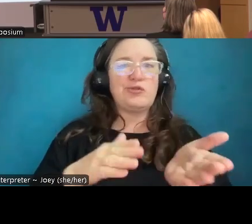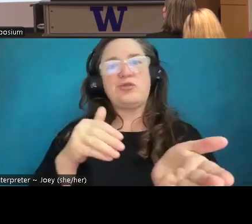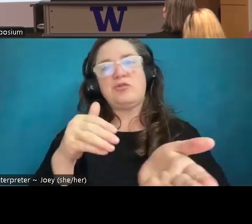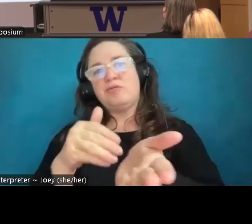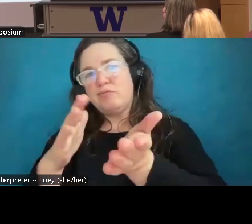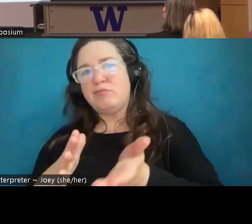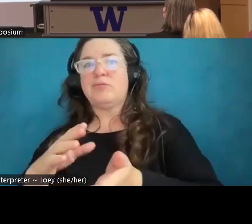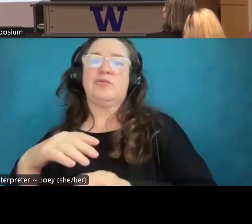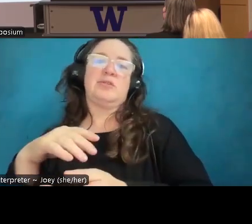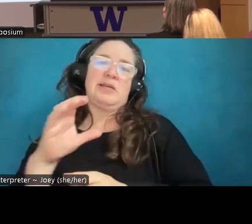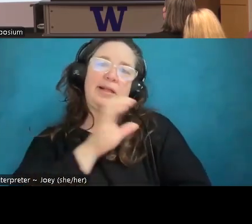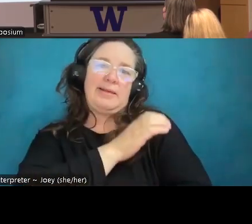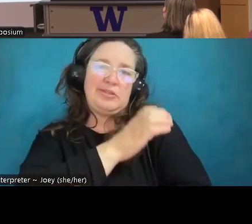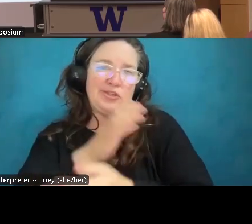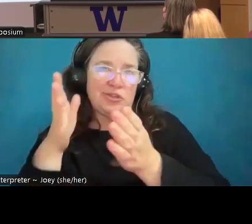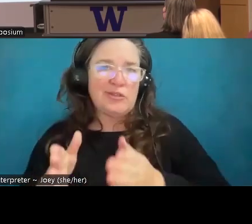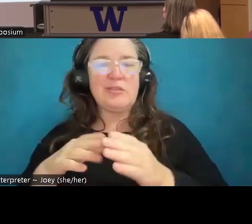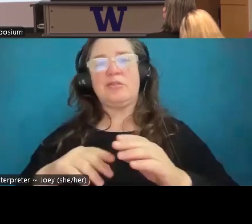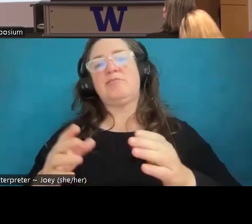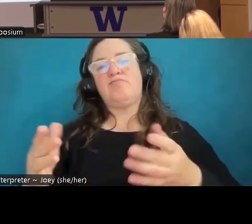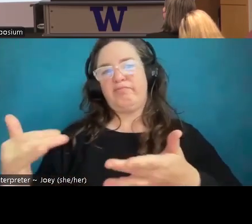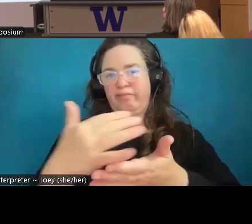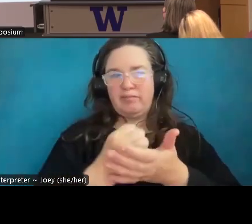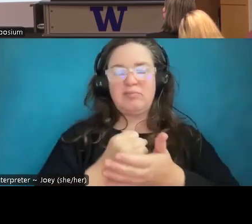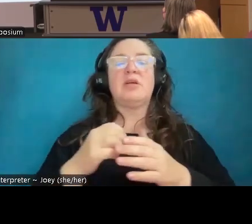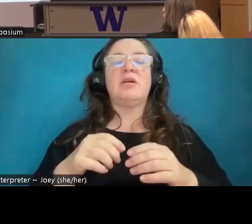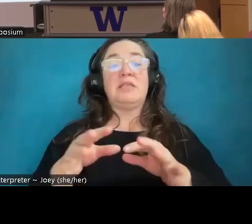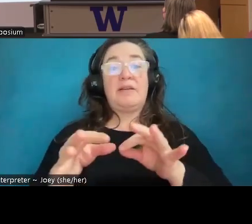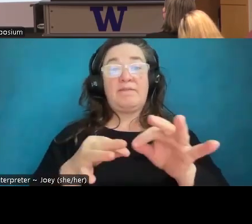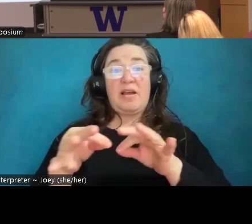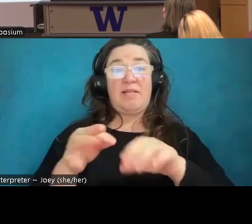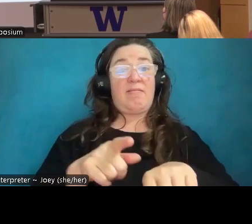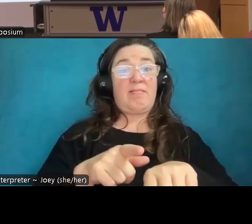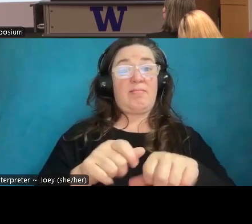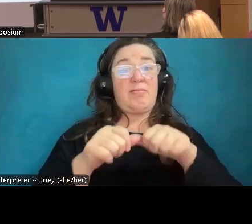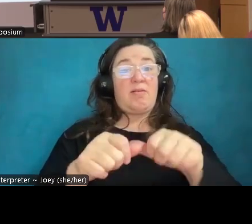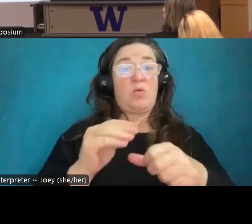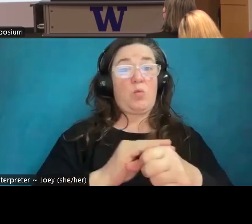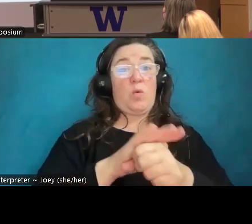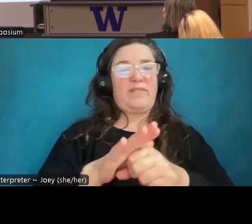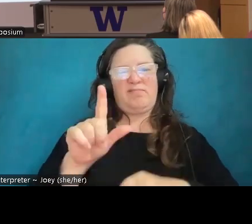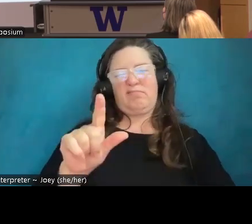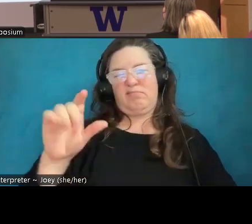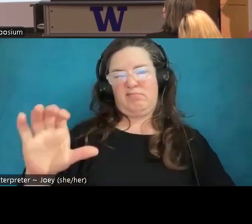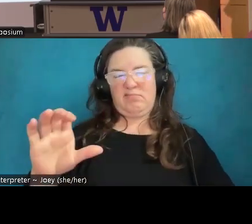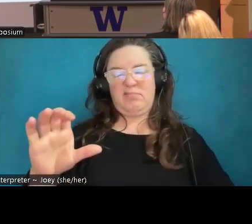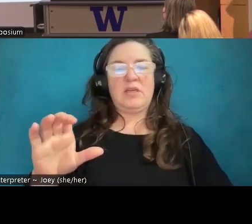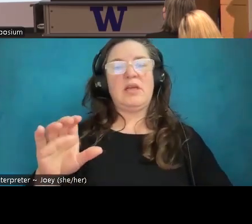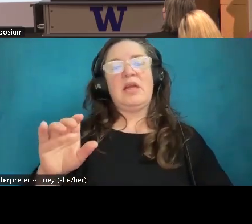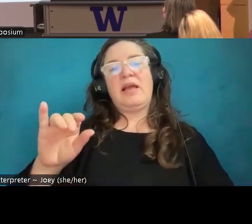working groups, defined long COVID as an infection-associated chronic condition that